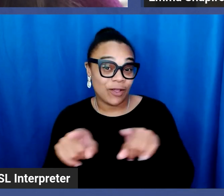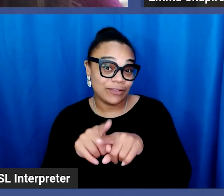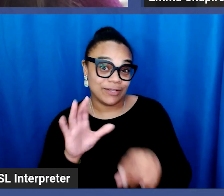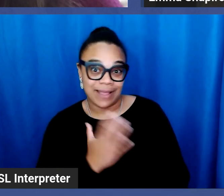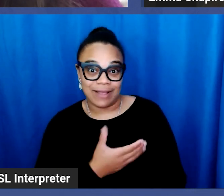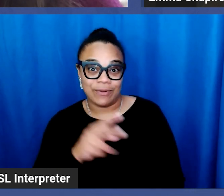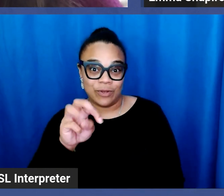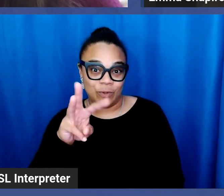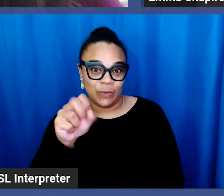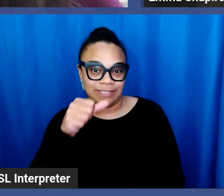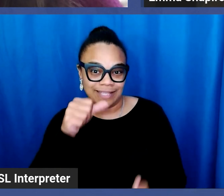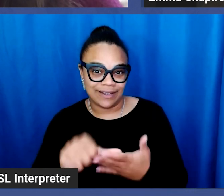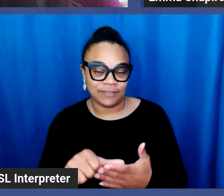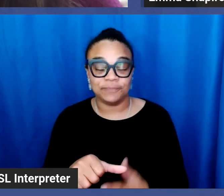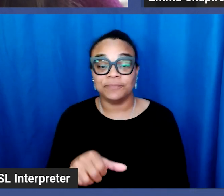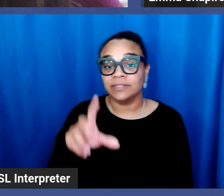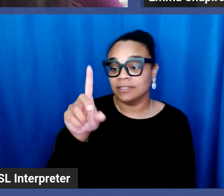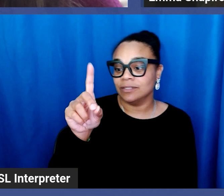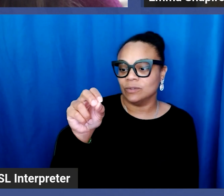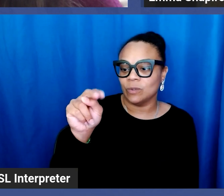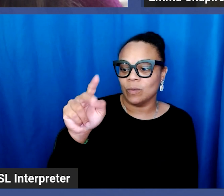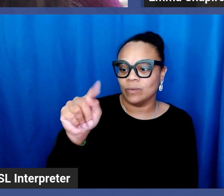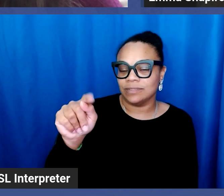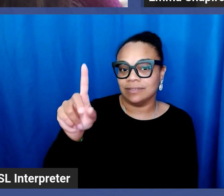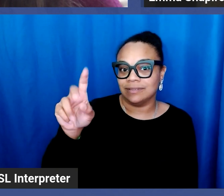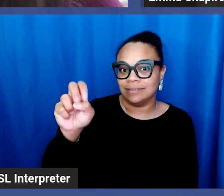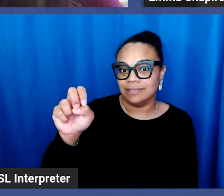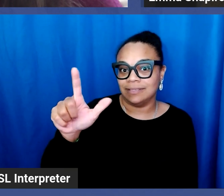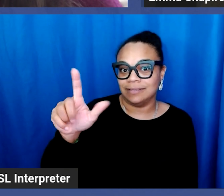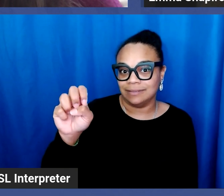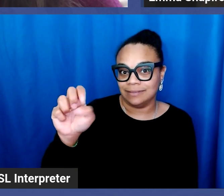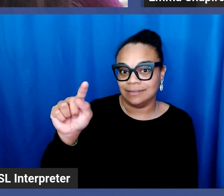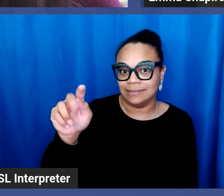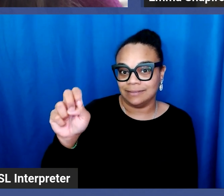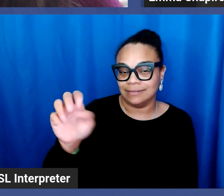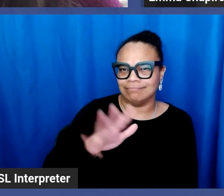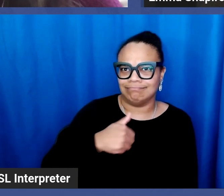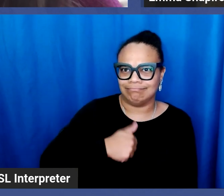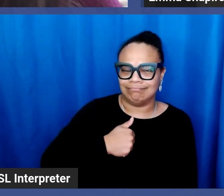is don't delete art. Sorry,